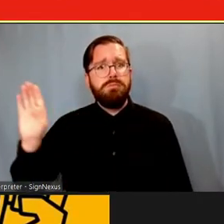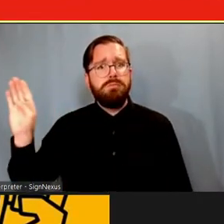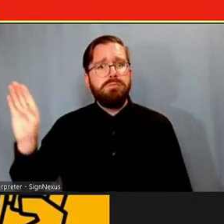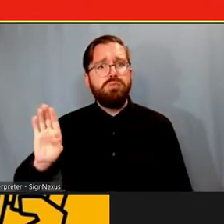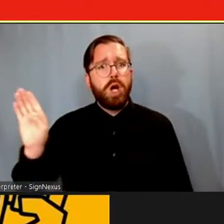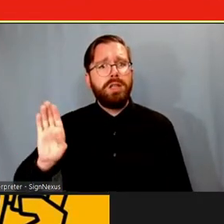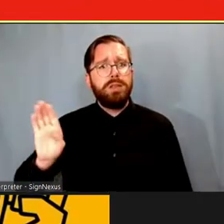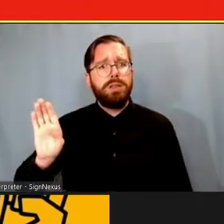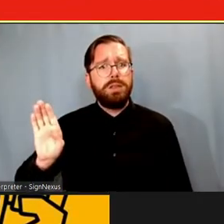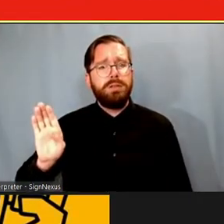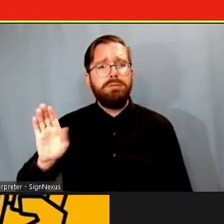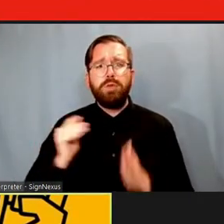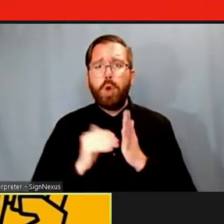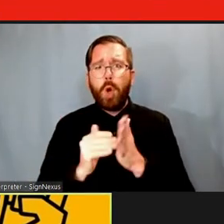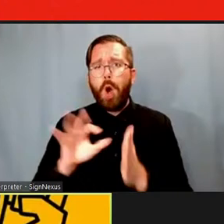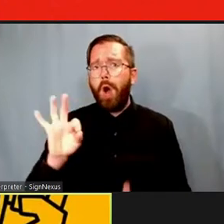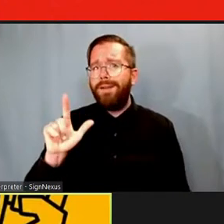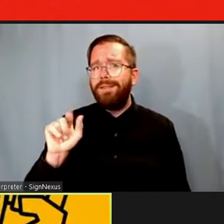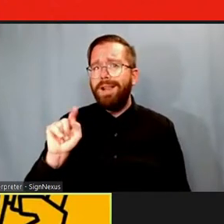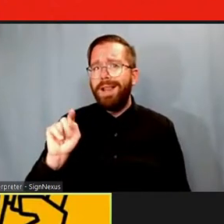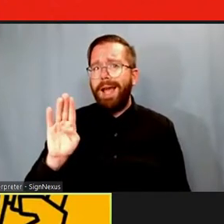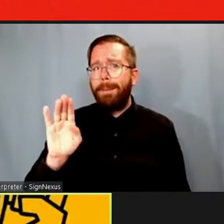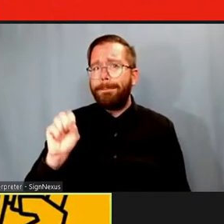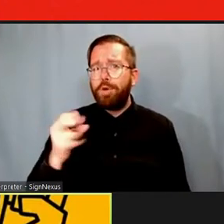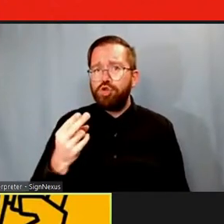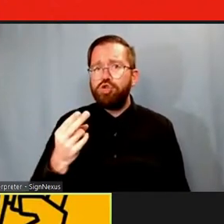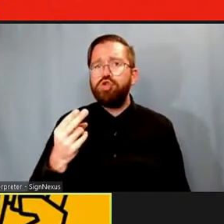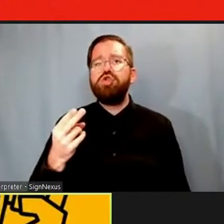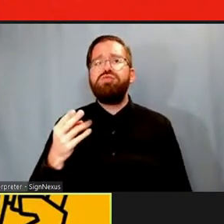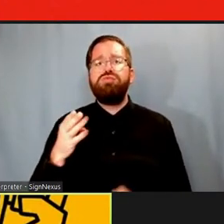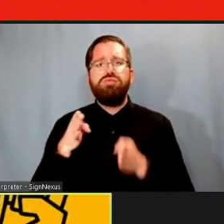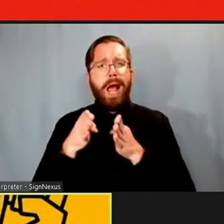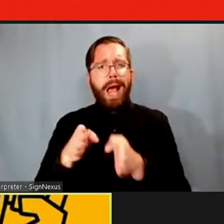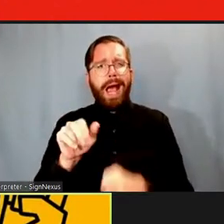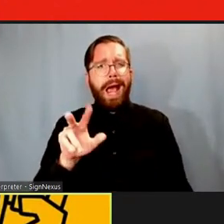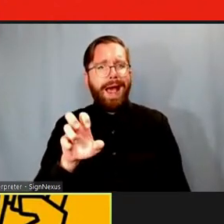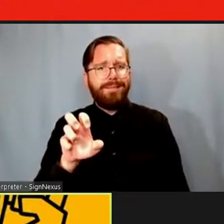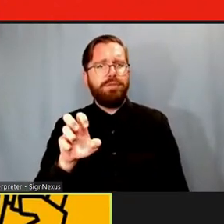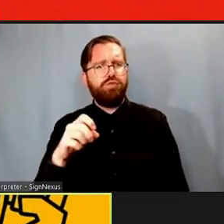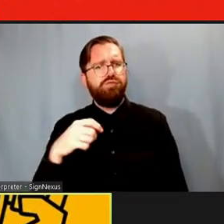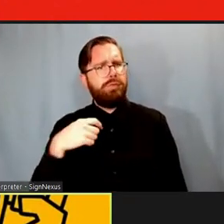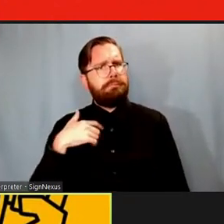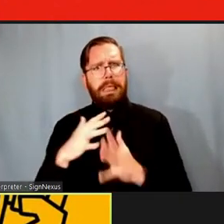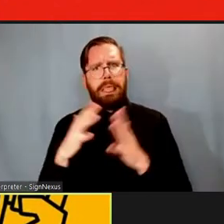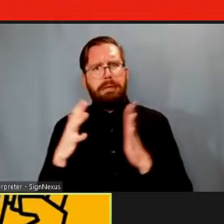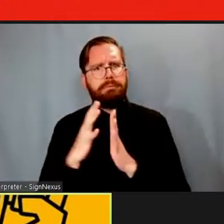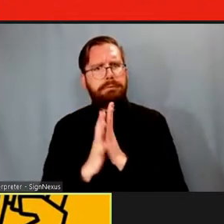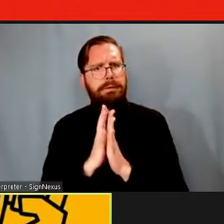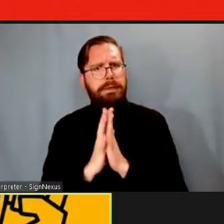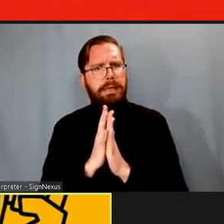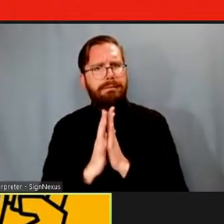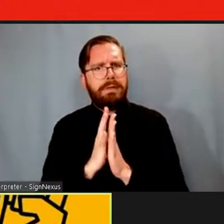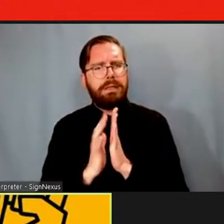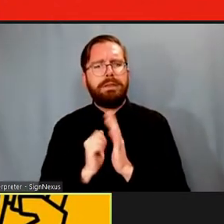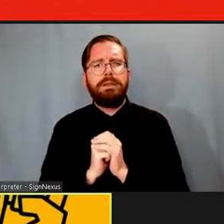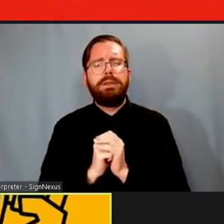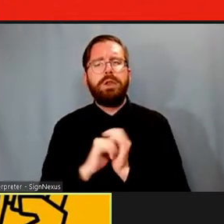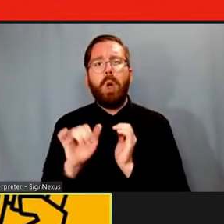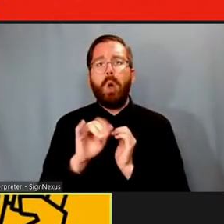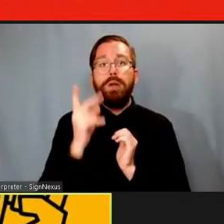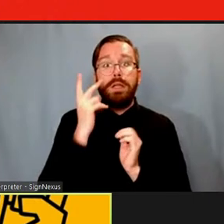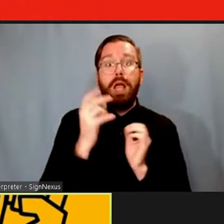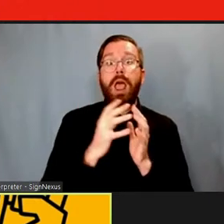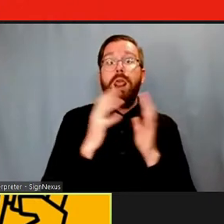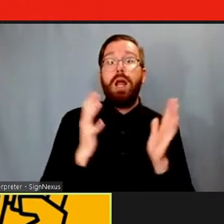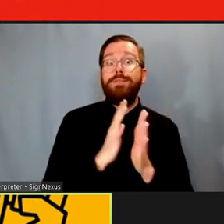much traffic on flatbush avenue and um and i see too much traffic to on